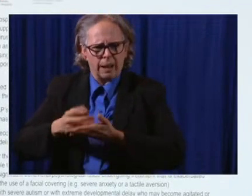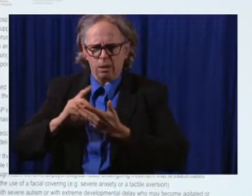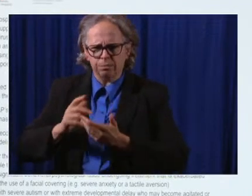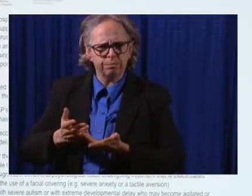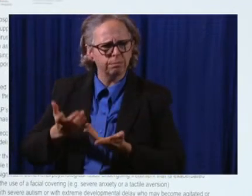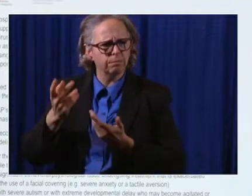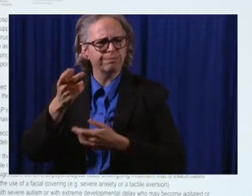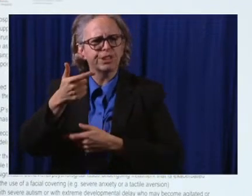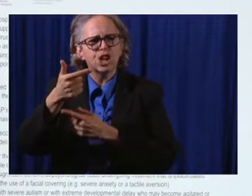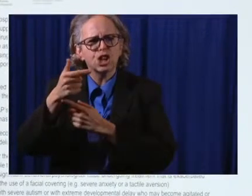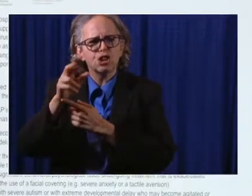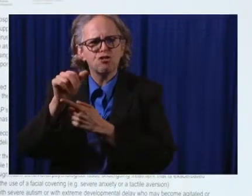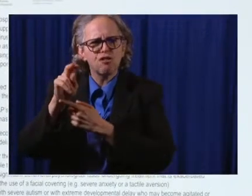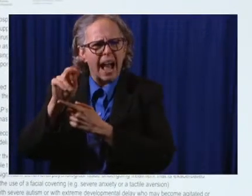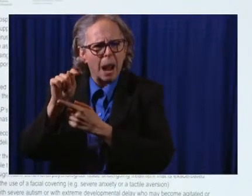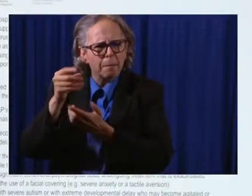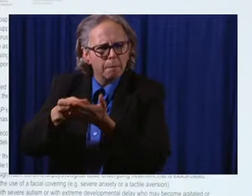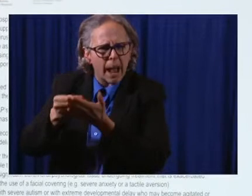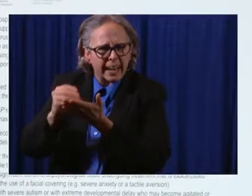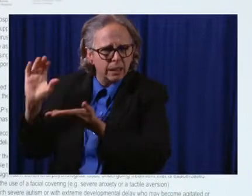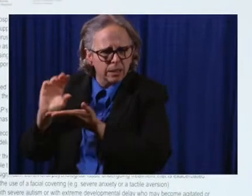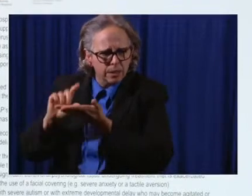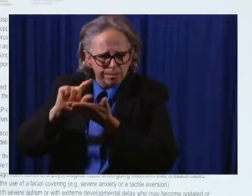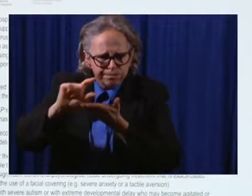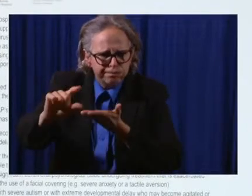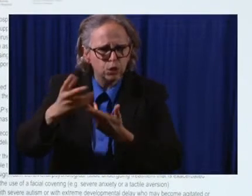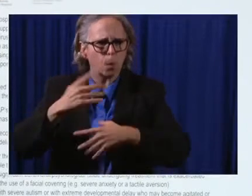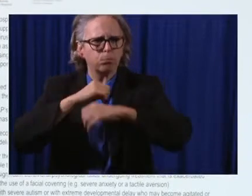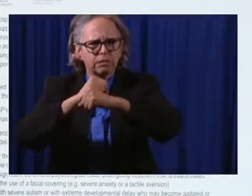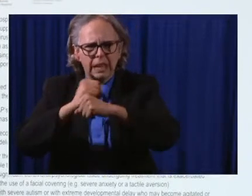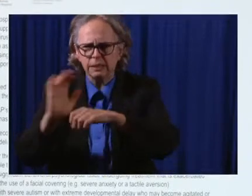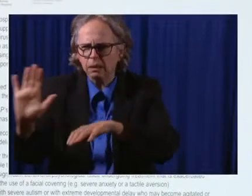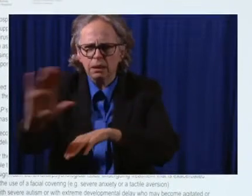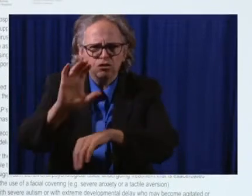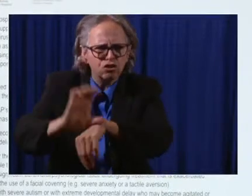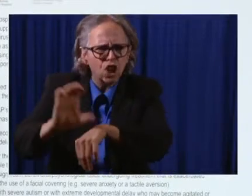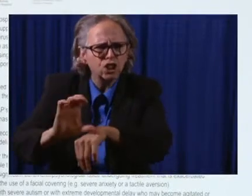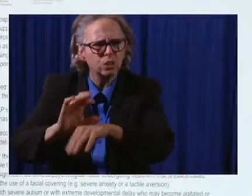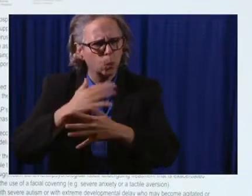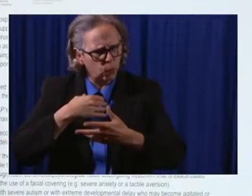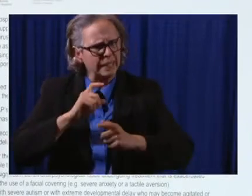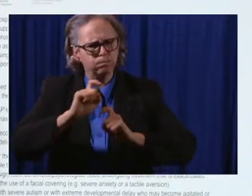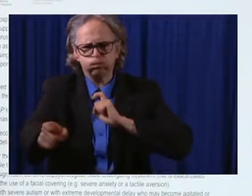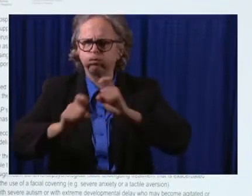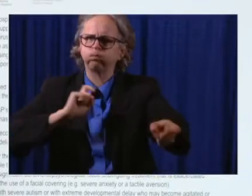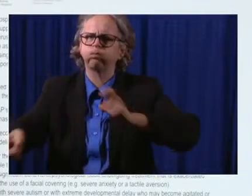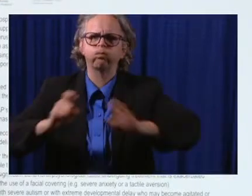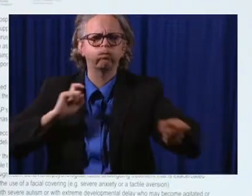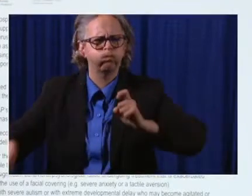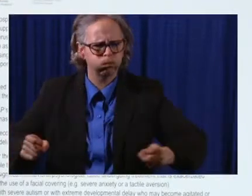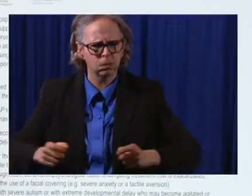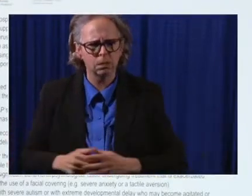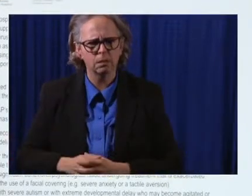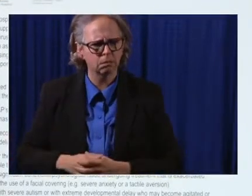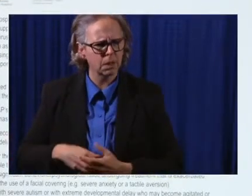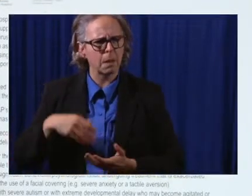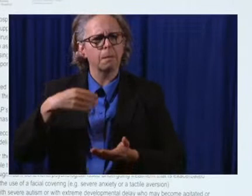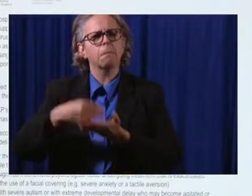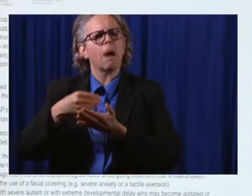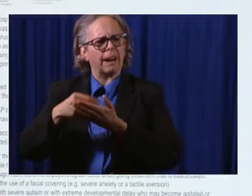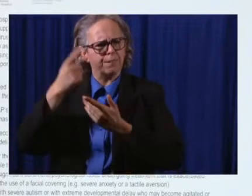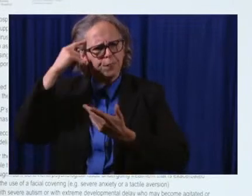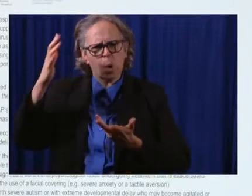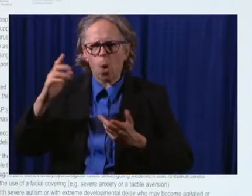safer and funding to help law enforcement extradite dangerous criminals. Further, our warrant